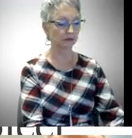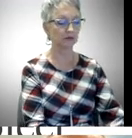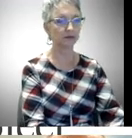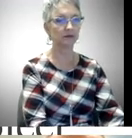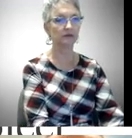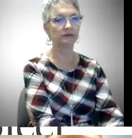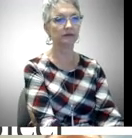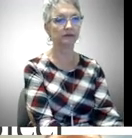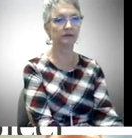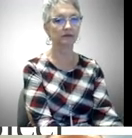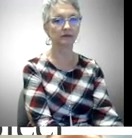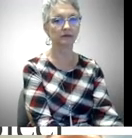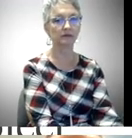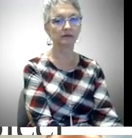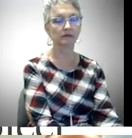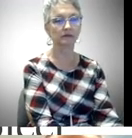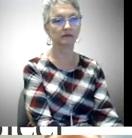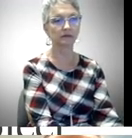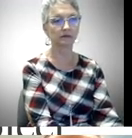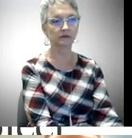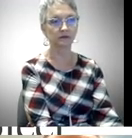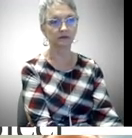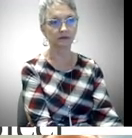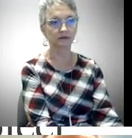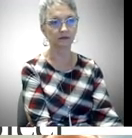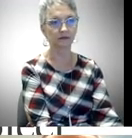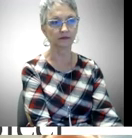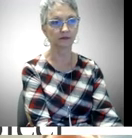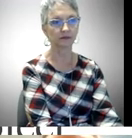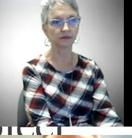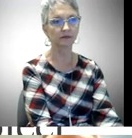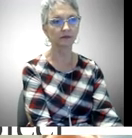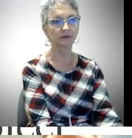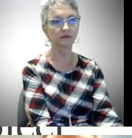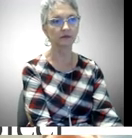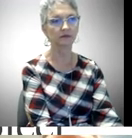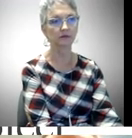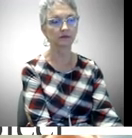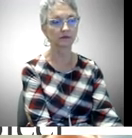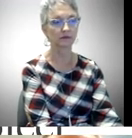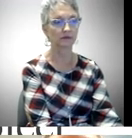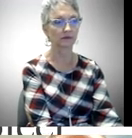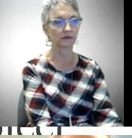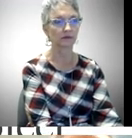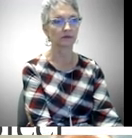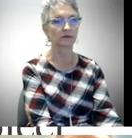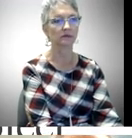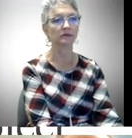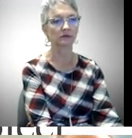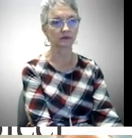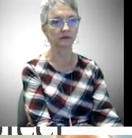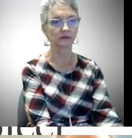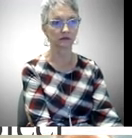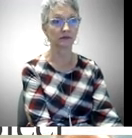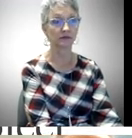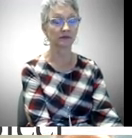with disabilities. And so I think part of the problem is that you don't have folks that are zealous advocates for people